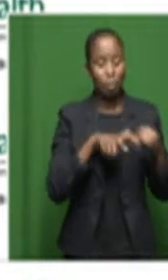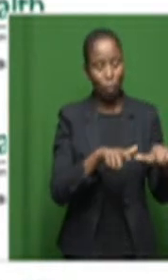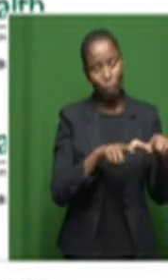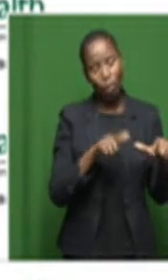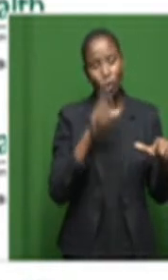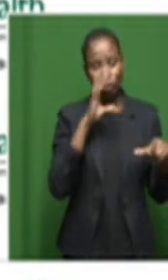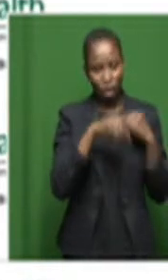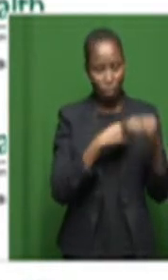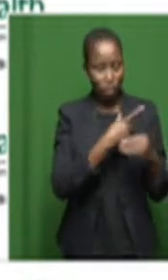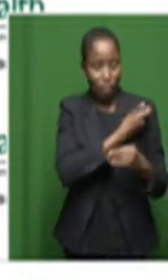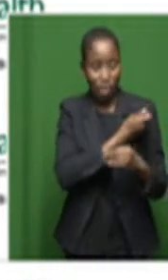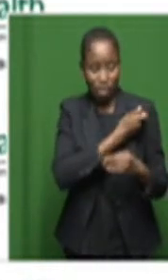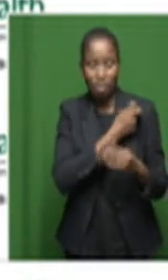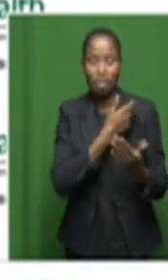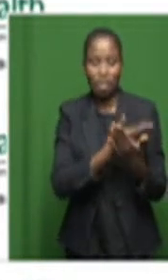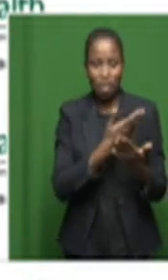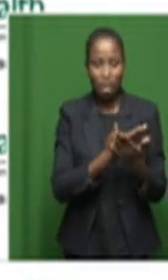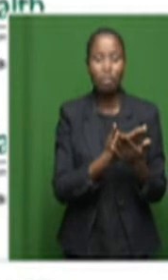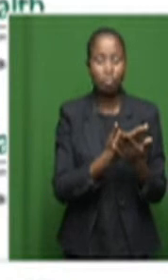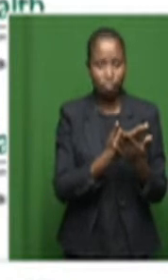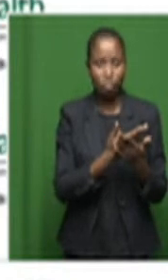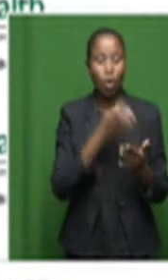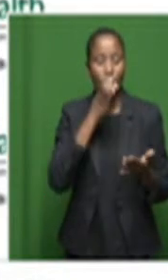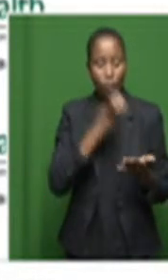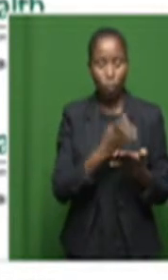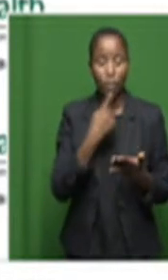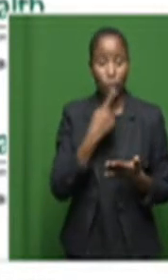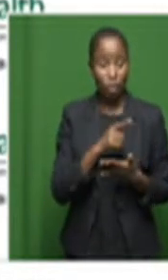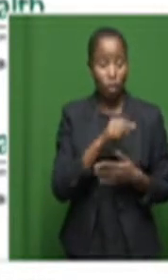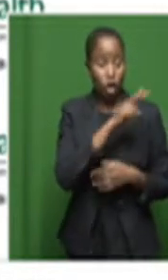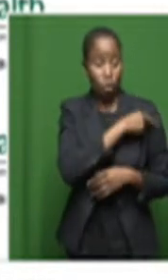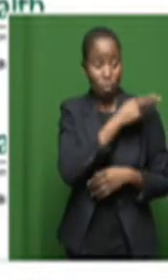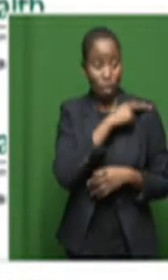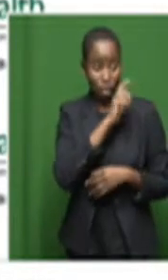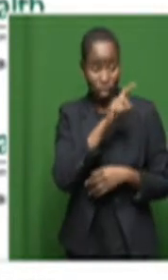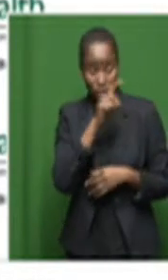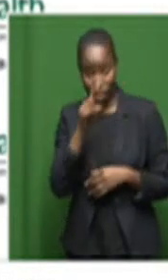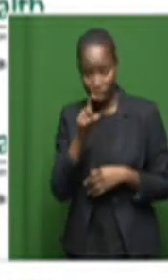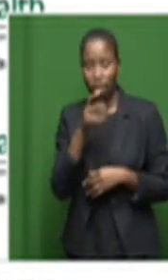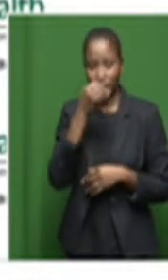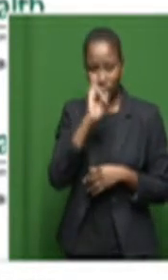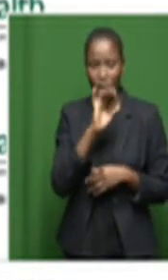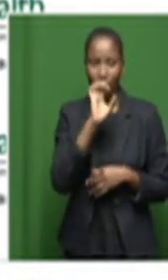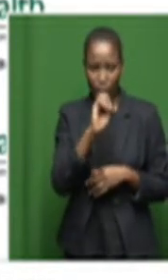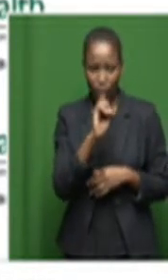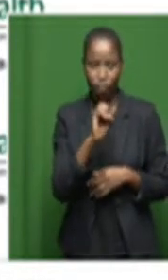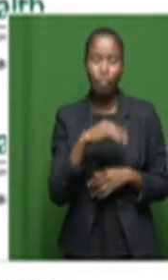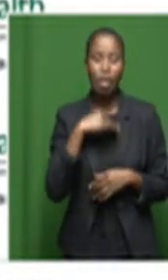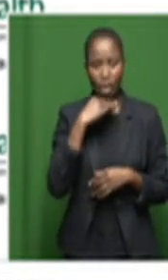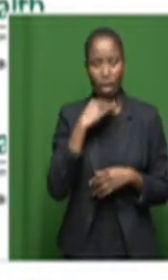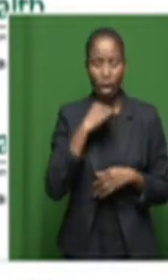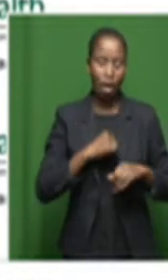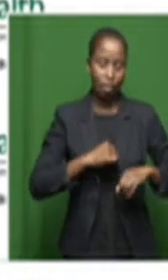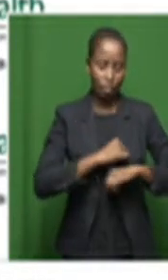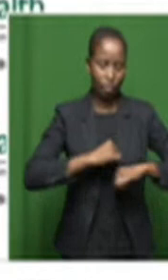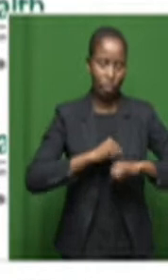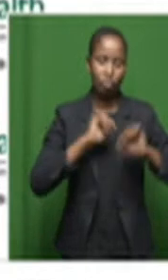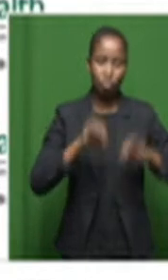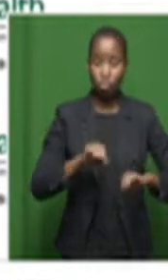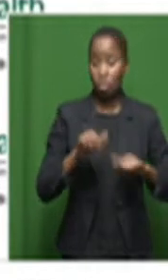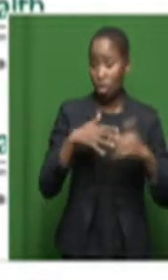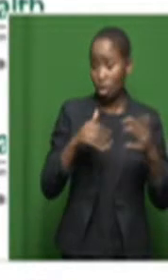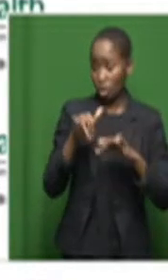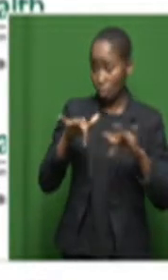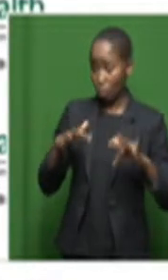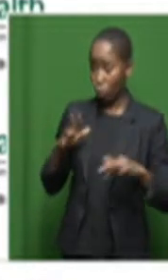about vaccinations, can attest to this, that our hospitals still have enough capacity to handle those who need